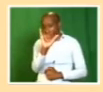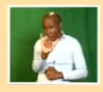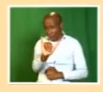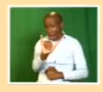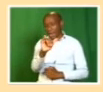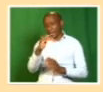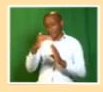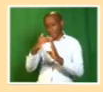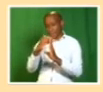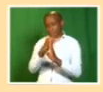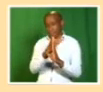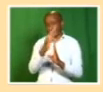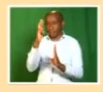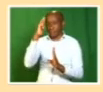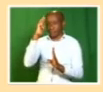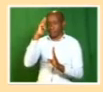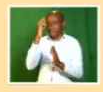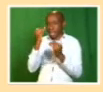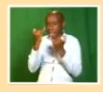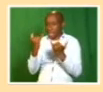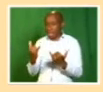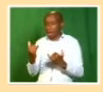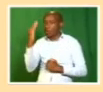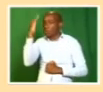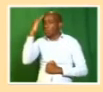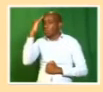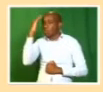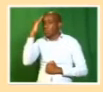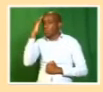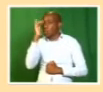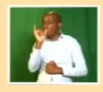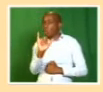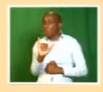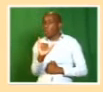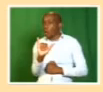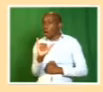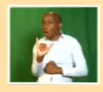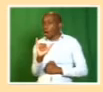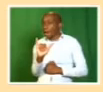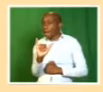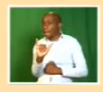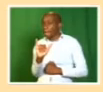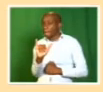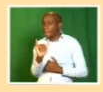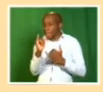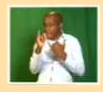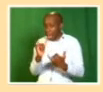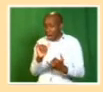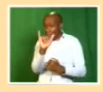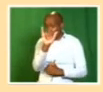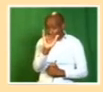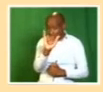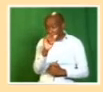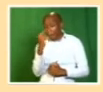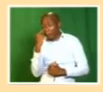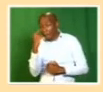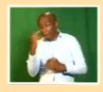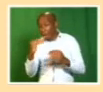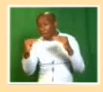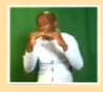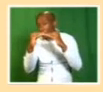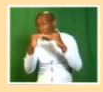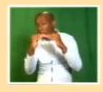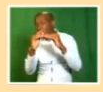the y-intercept. So you already know how to find this y-intercept. We say that term that doesn't have an x is